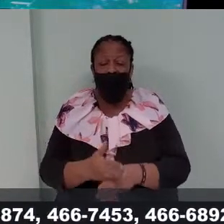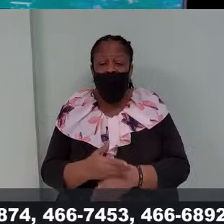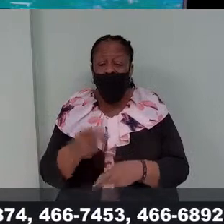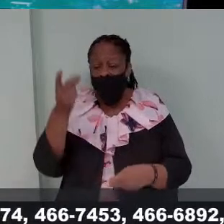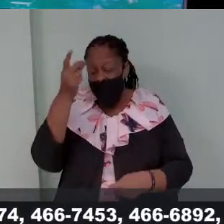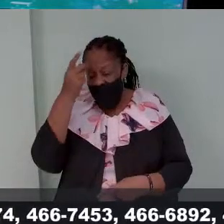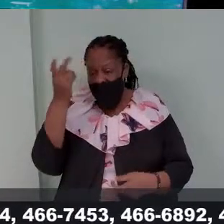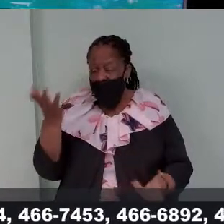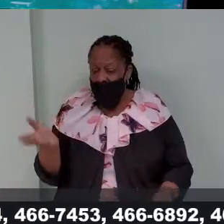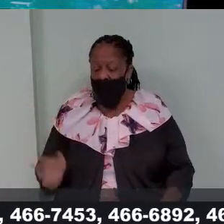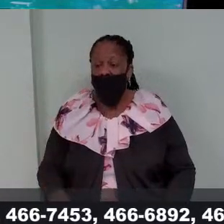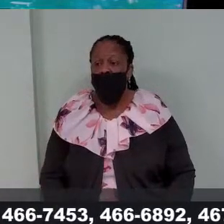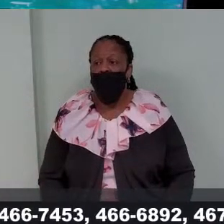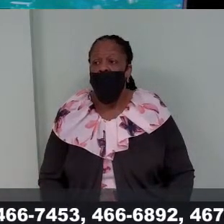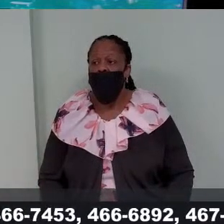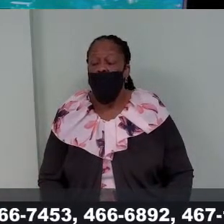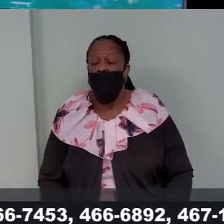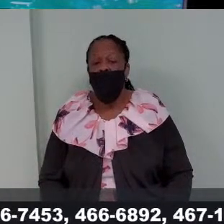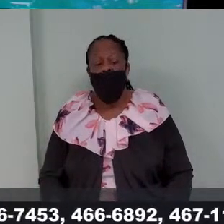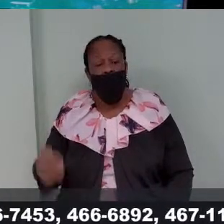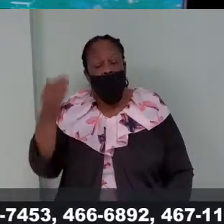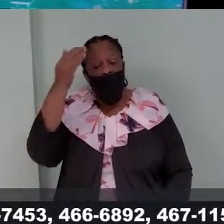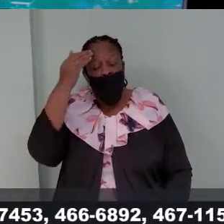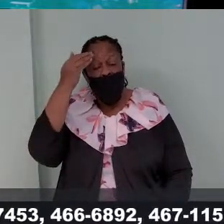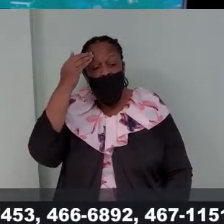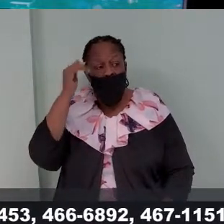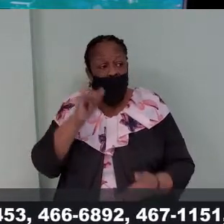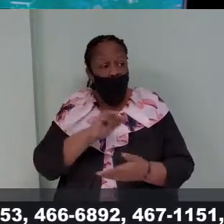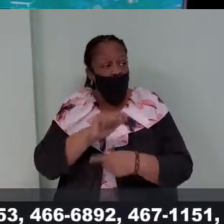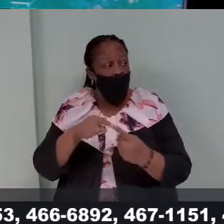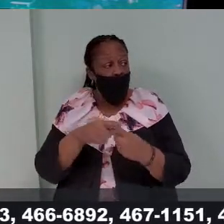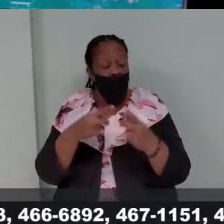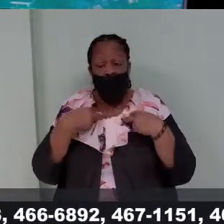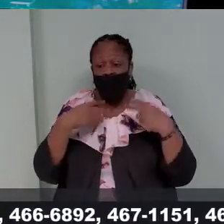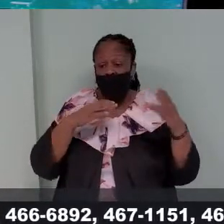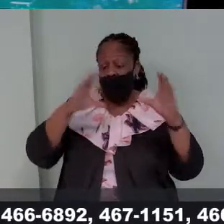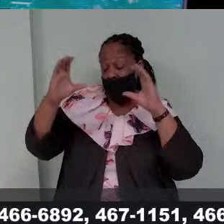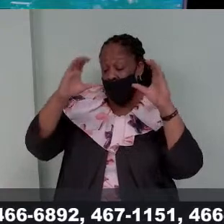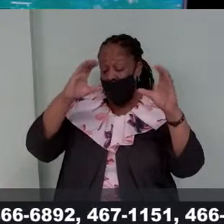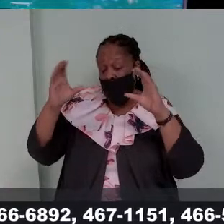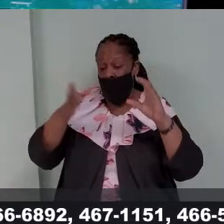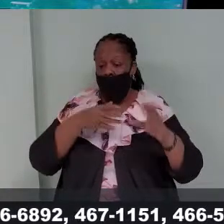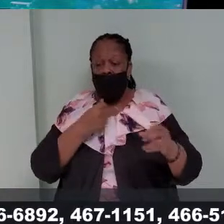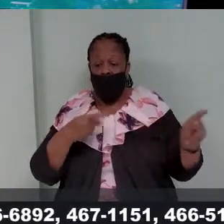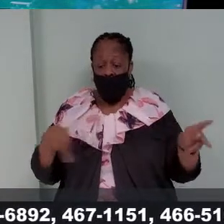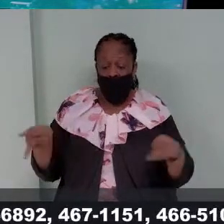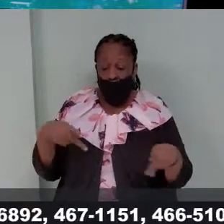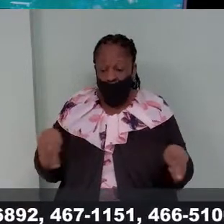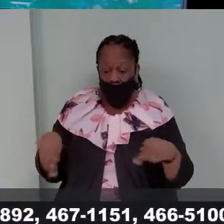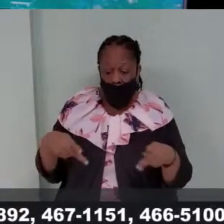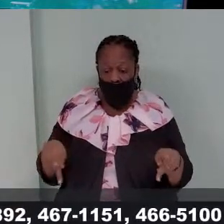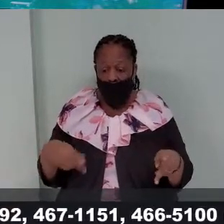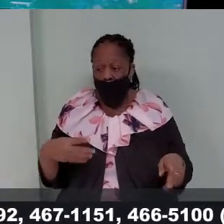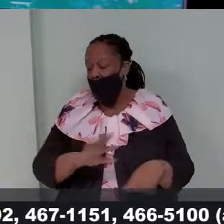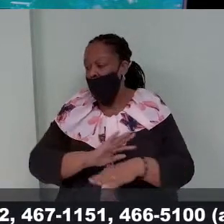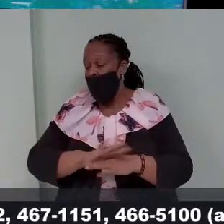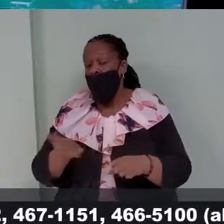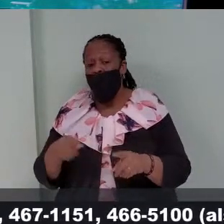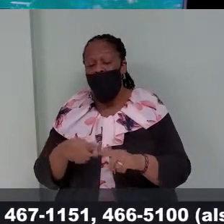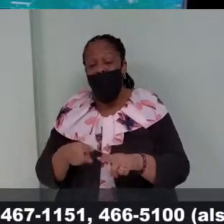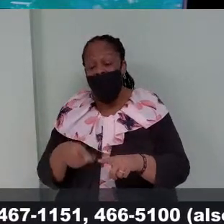in crowded places. People have to come together, or they're in close contact. And these are the things that we have to avoid,